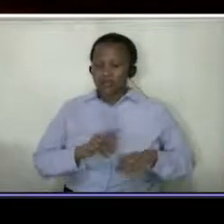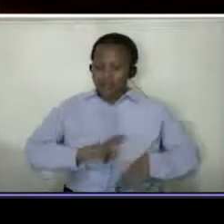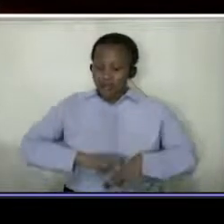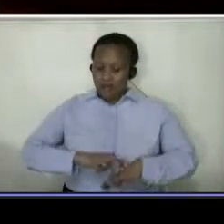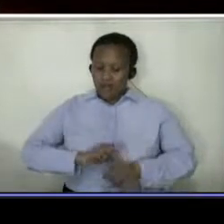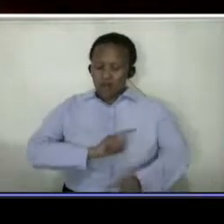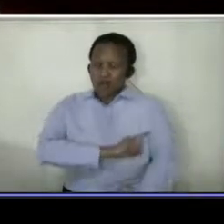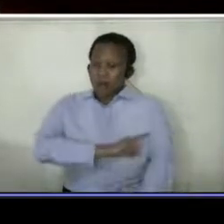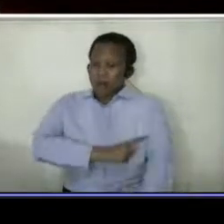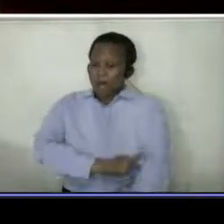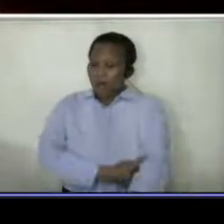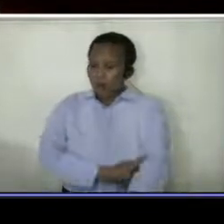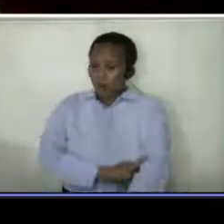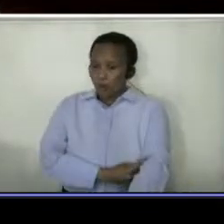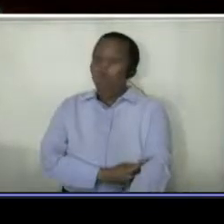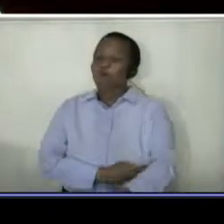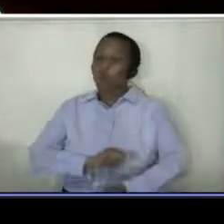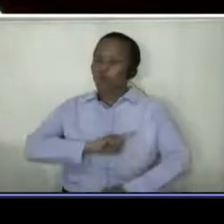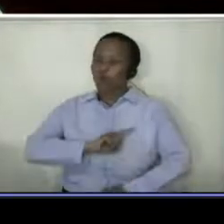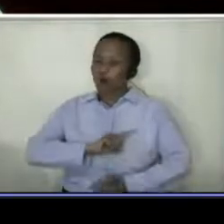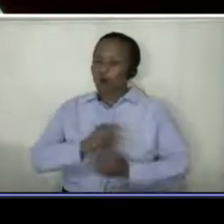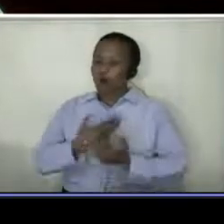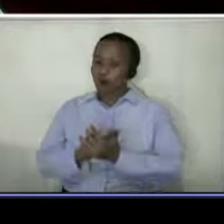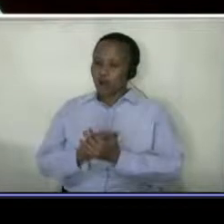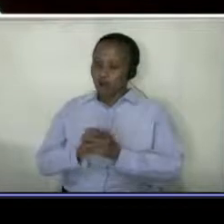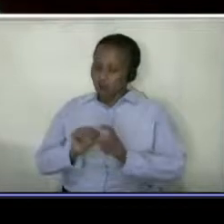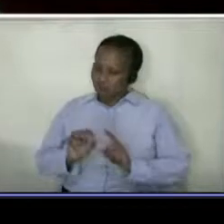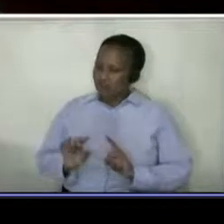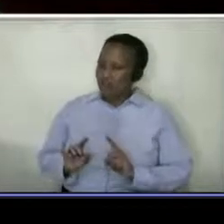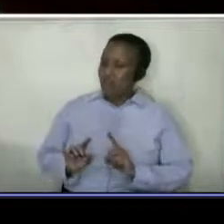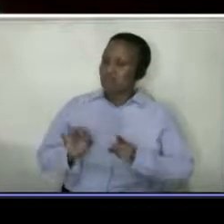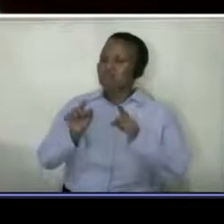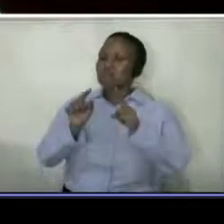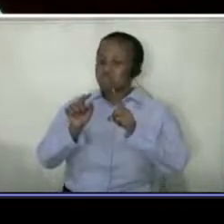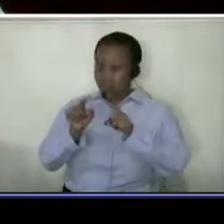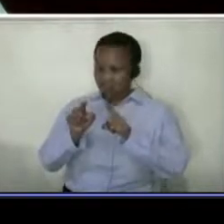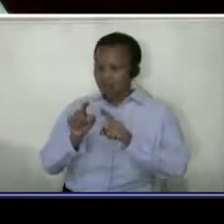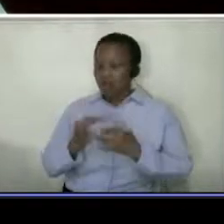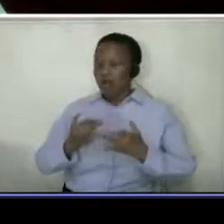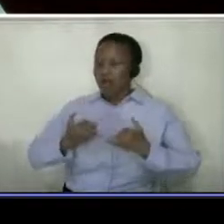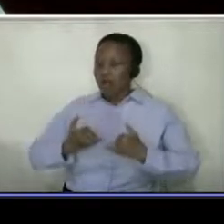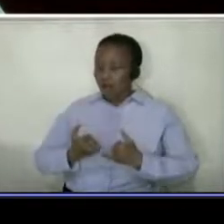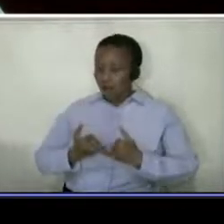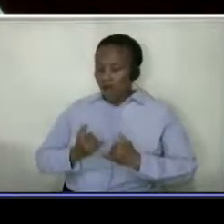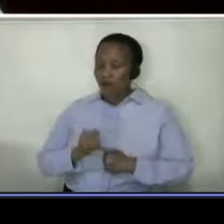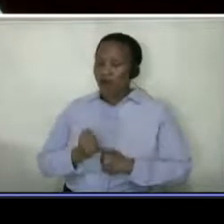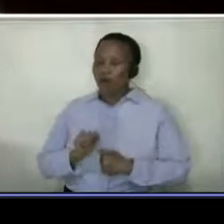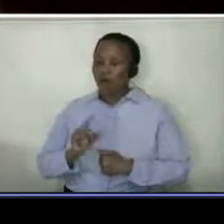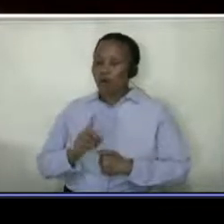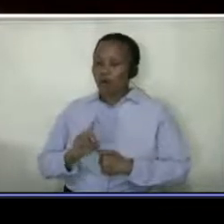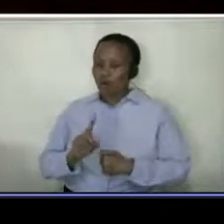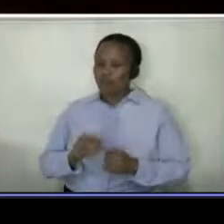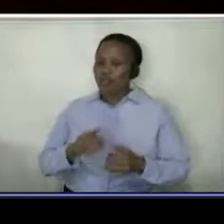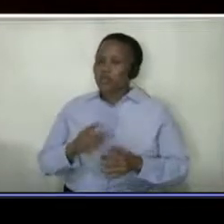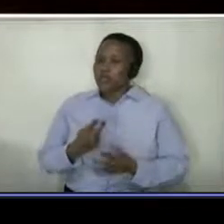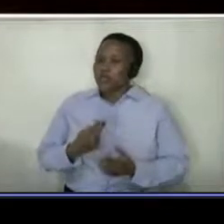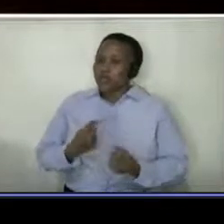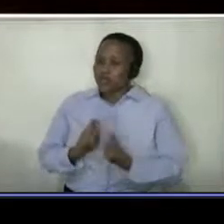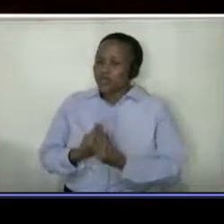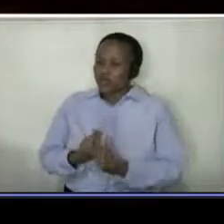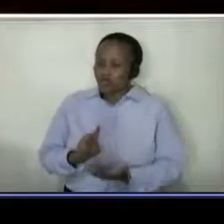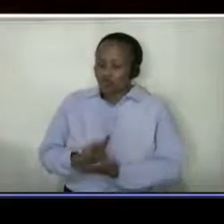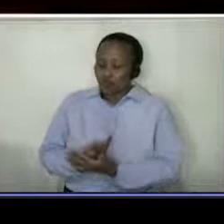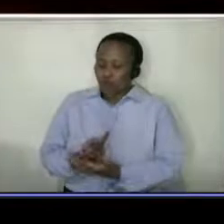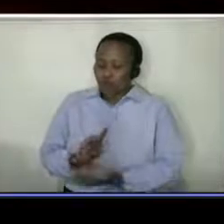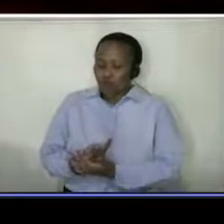patronage that this presents. The normal ideological glue that may hold coalitions together is